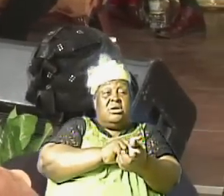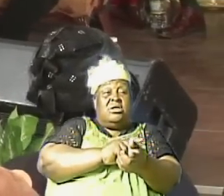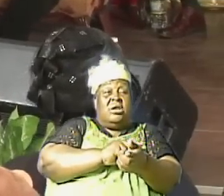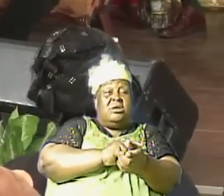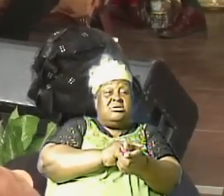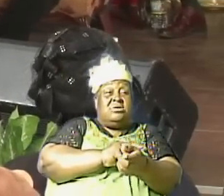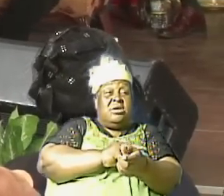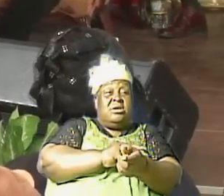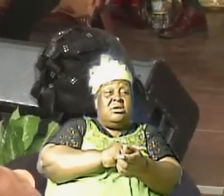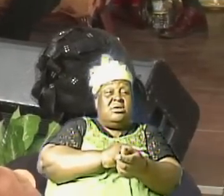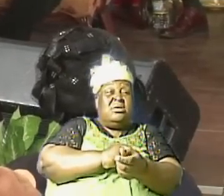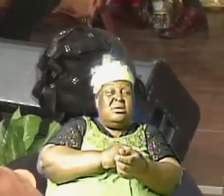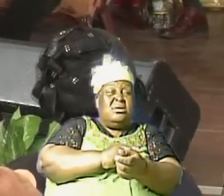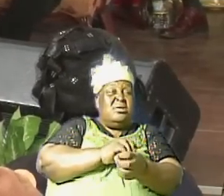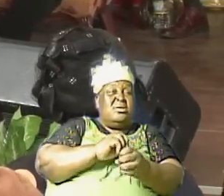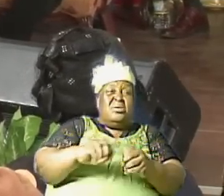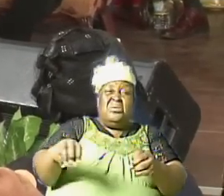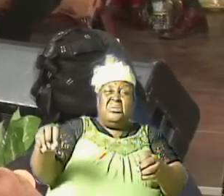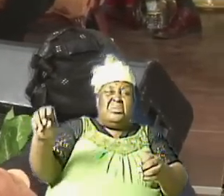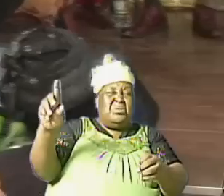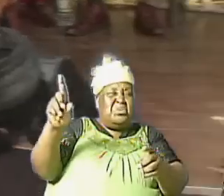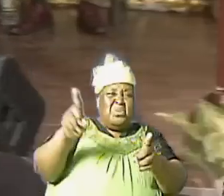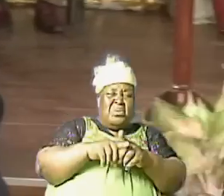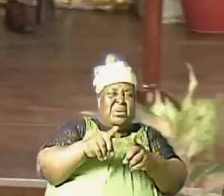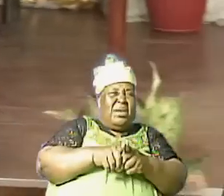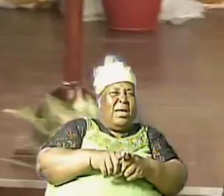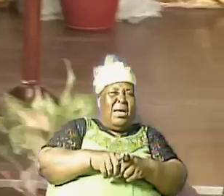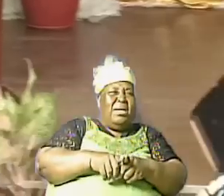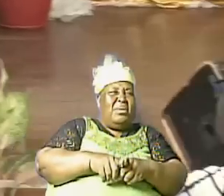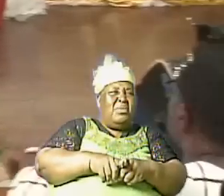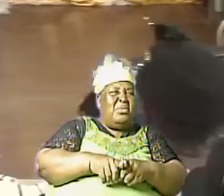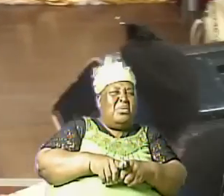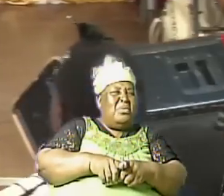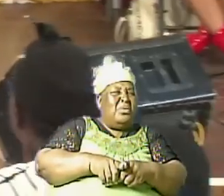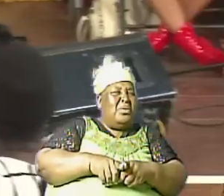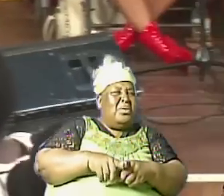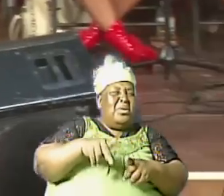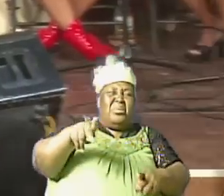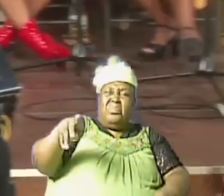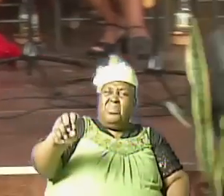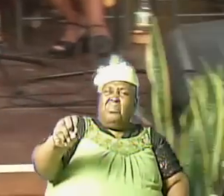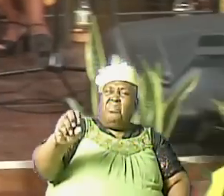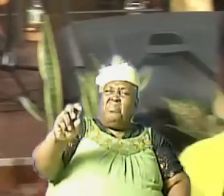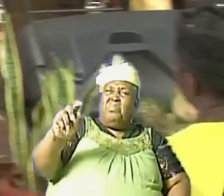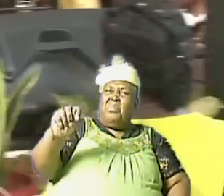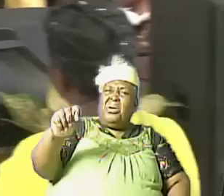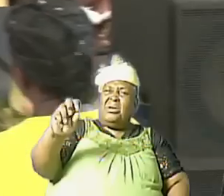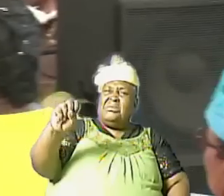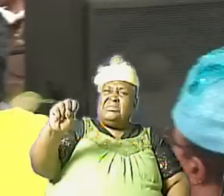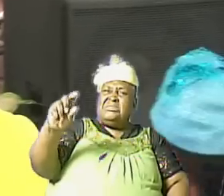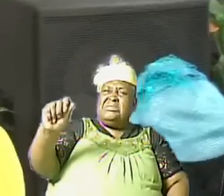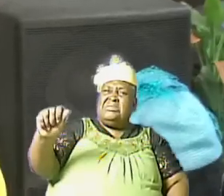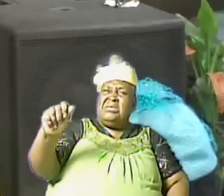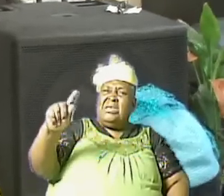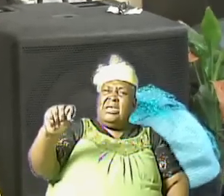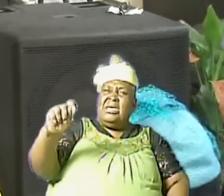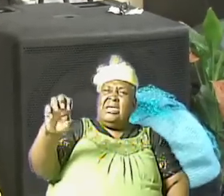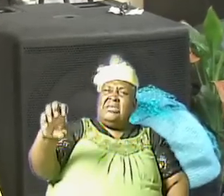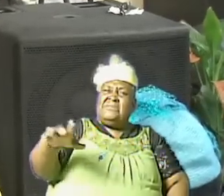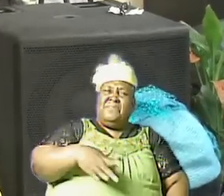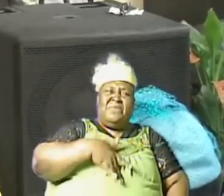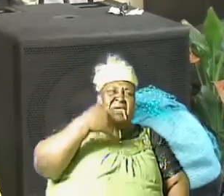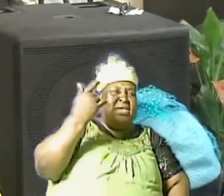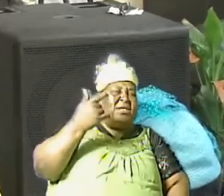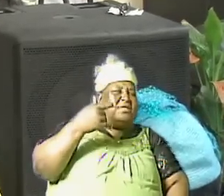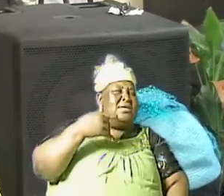me, she said, I don't like how the prostate feel. Oh God Almighty. And she told me, it doesn't